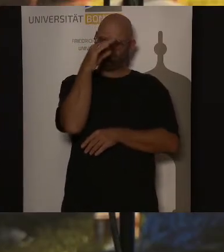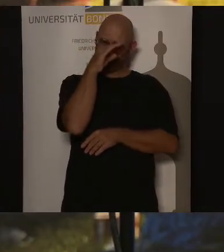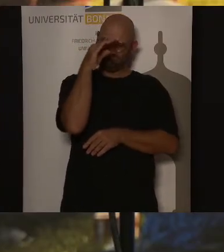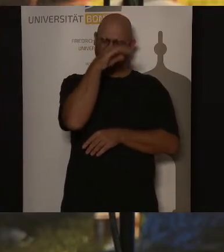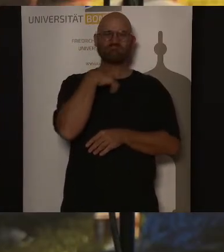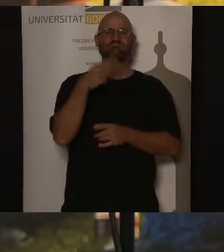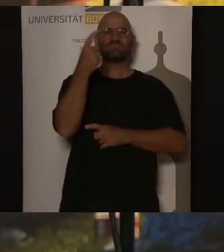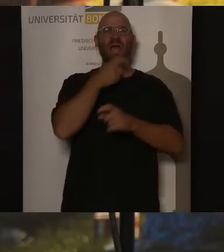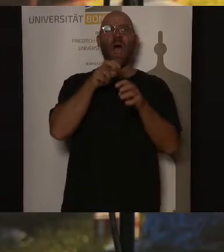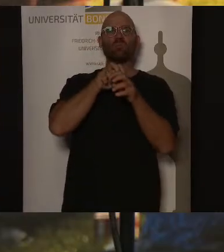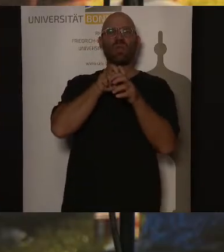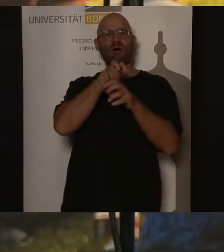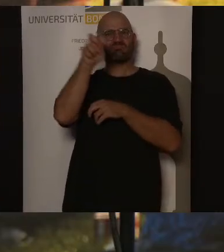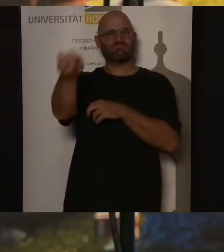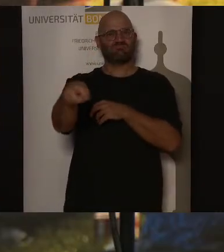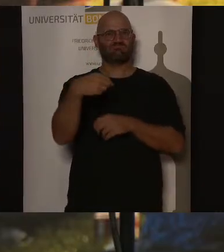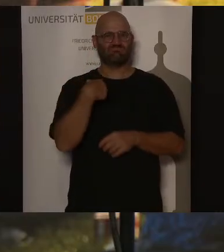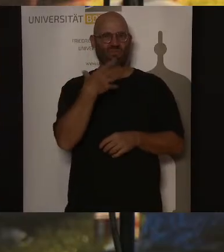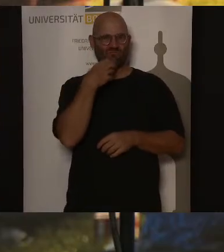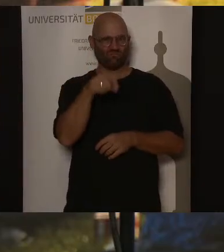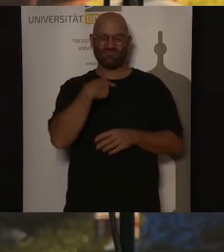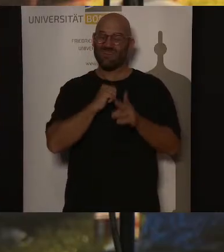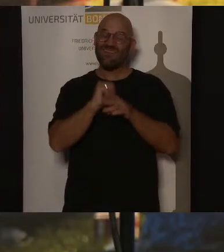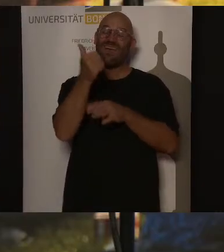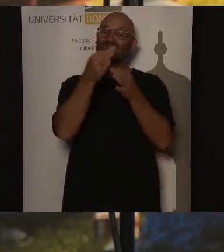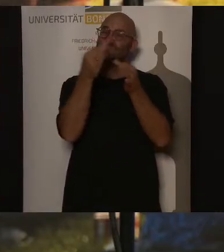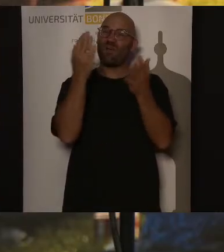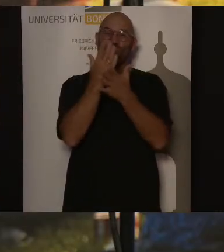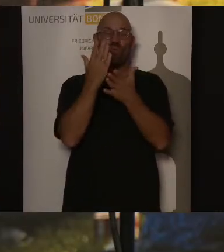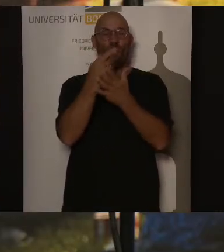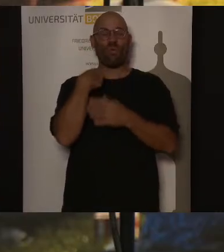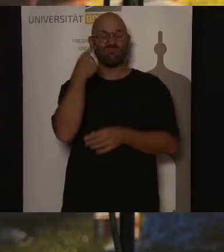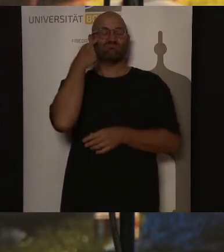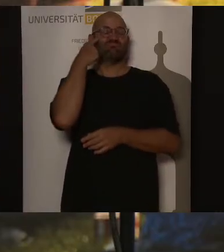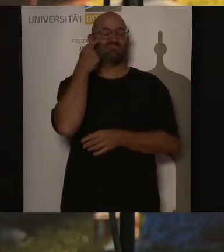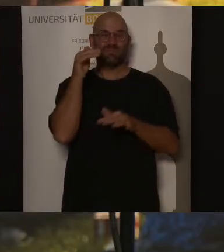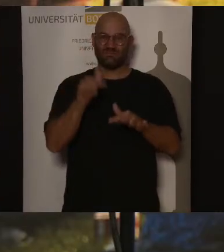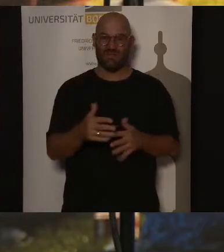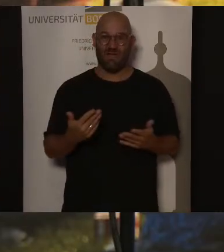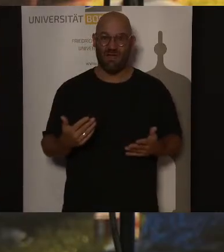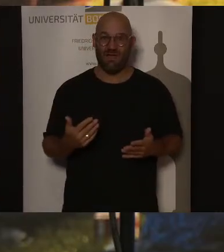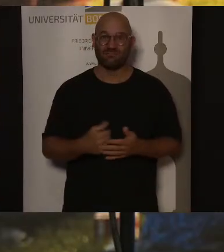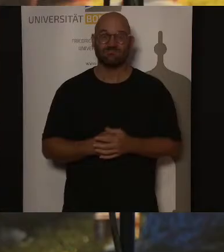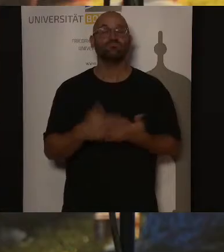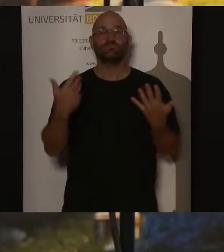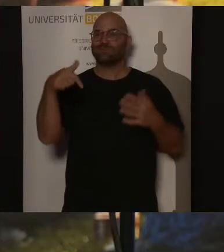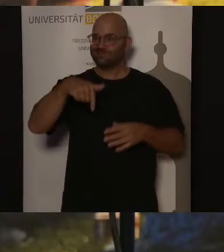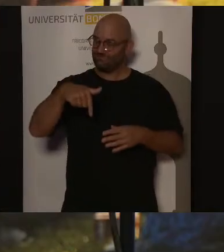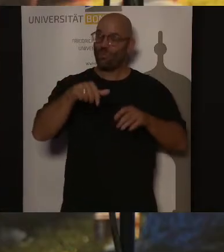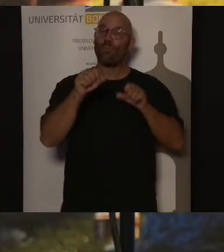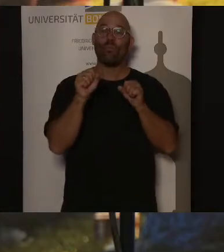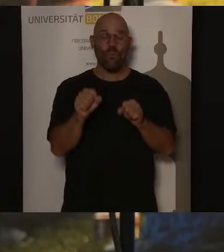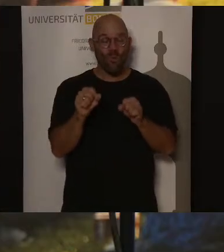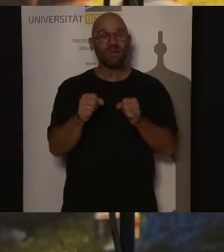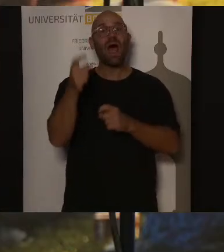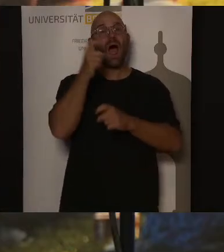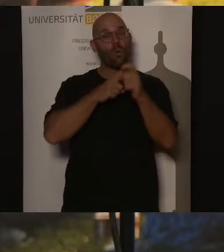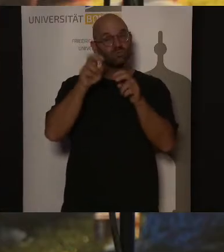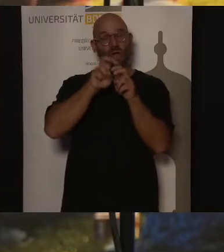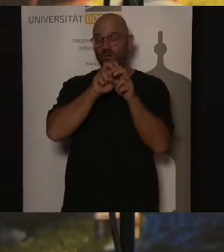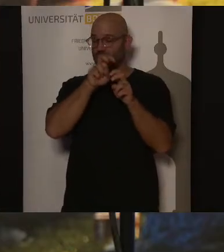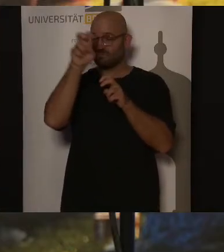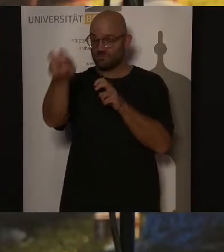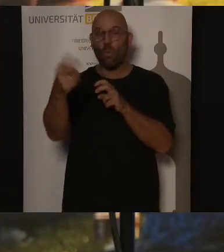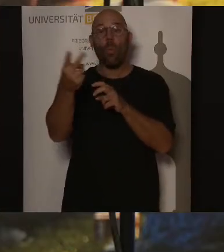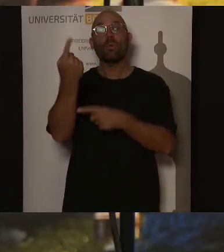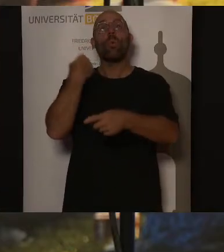one of my first thoughts was, well, I might go abroad someday. So I had that in mind from the start, and obviously you'll have the